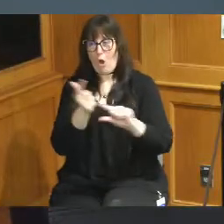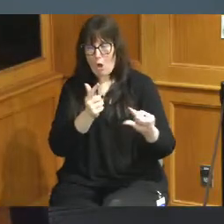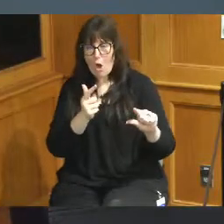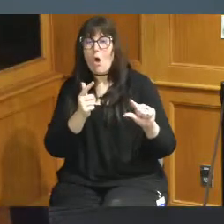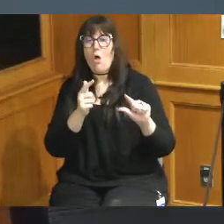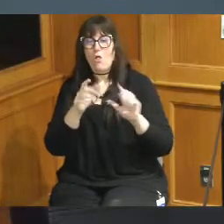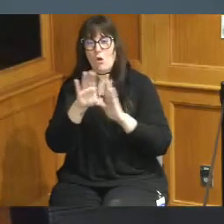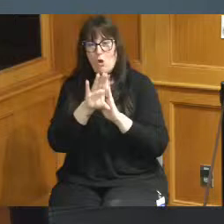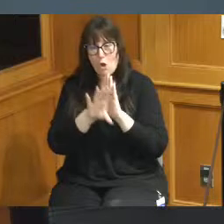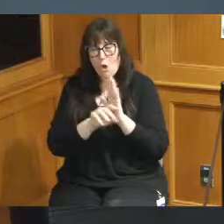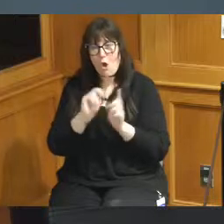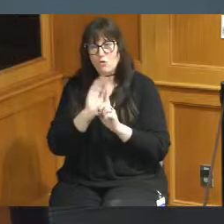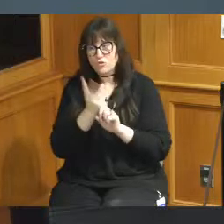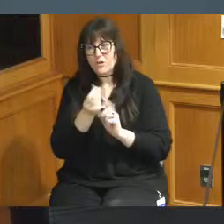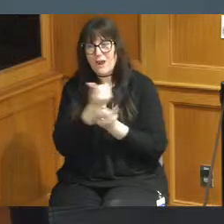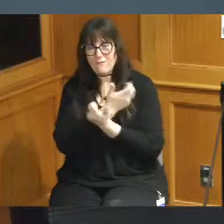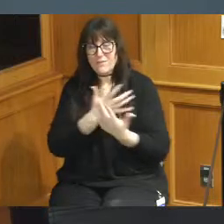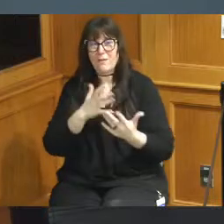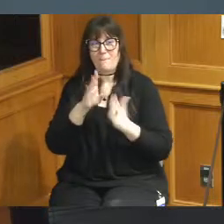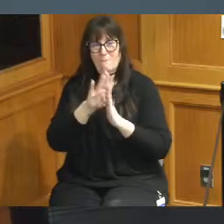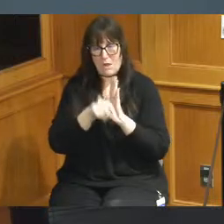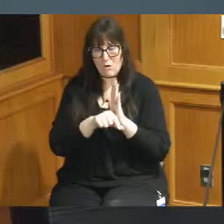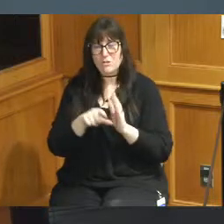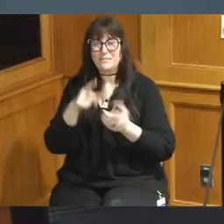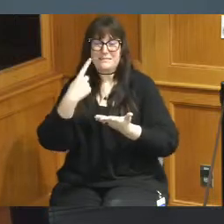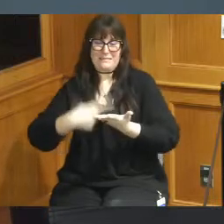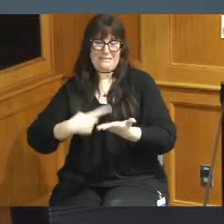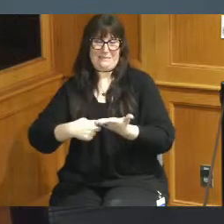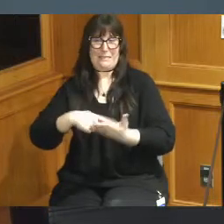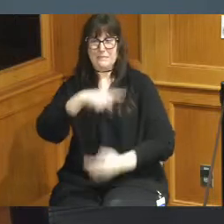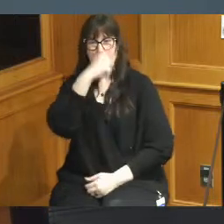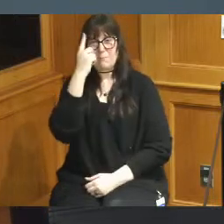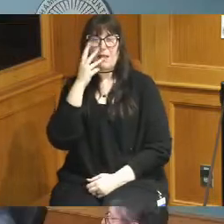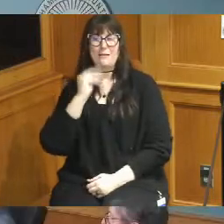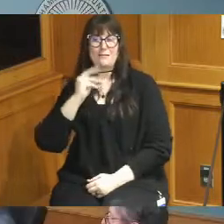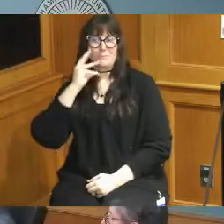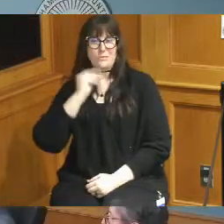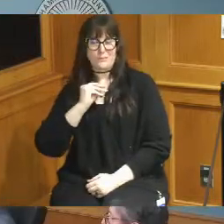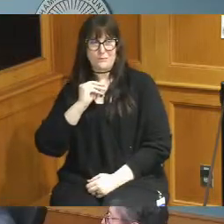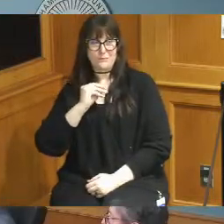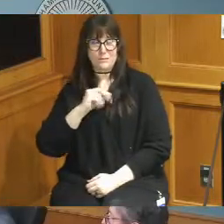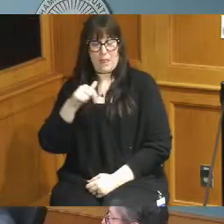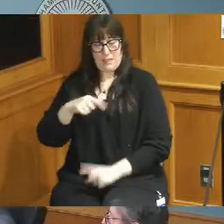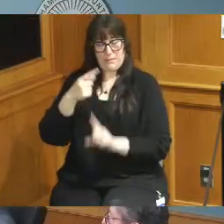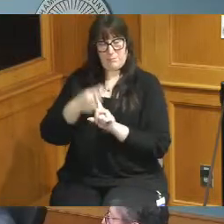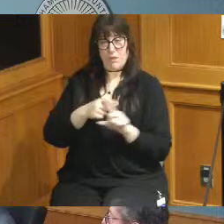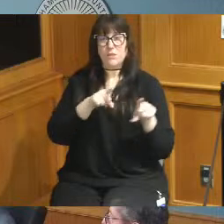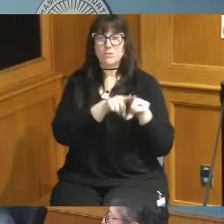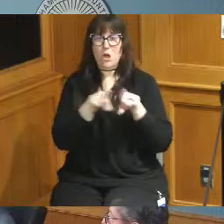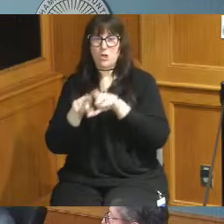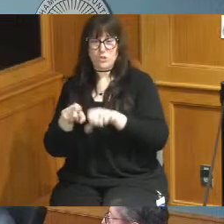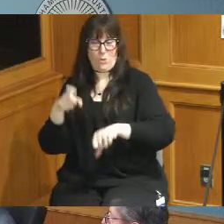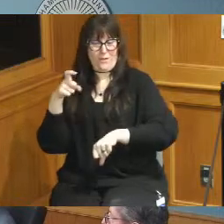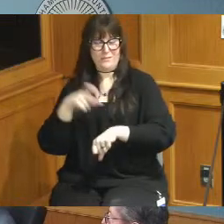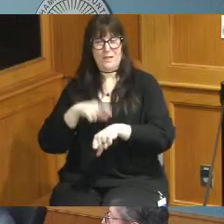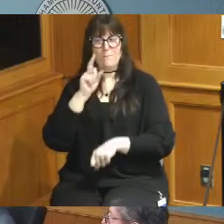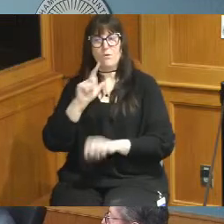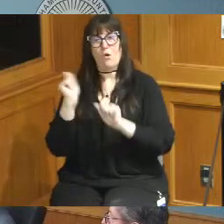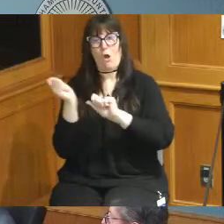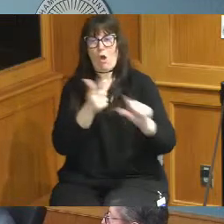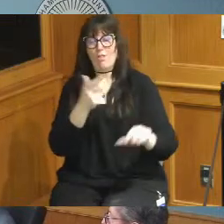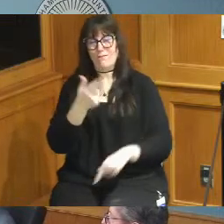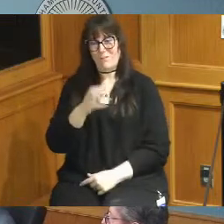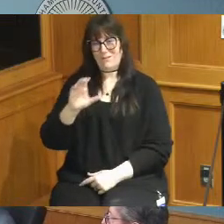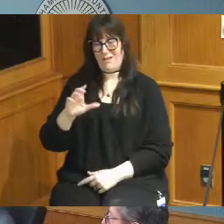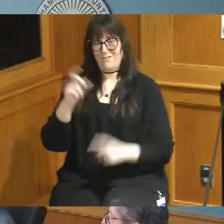cultural backgrounds discuss the Black experience. Whereas this month is also a time for all of Hamilton County